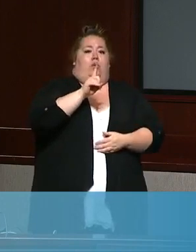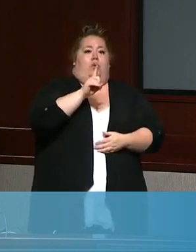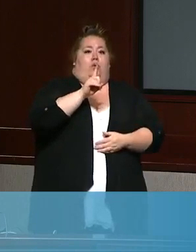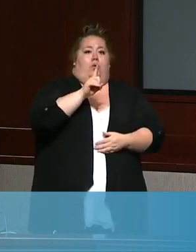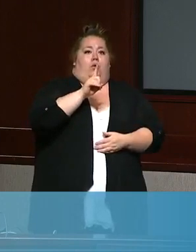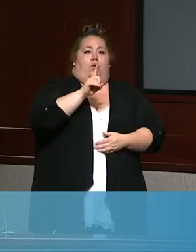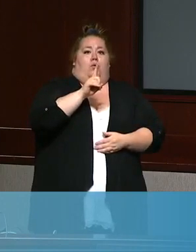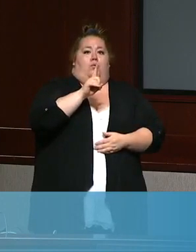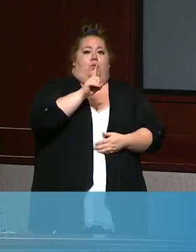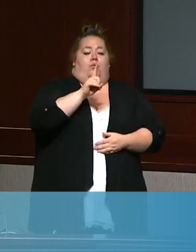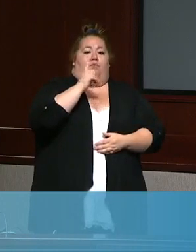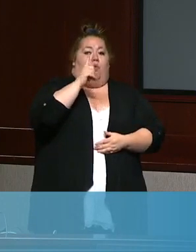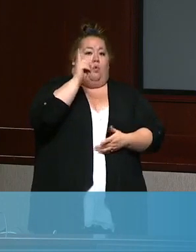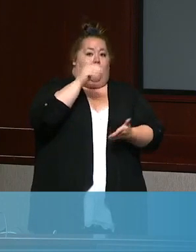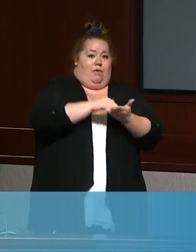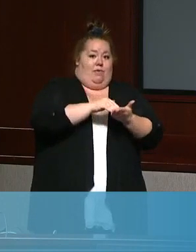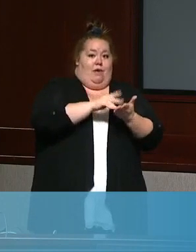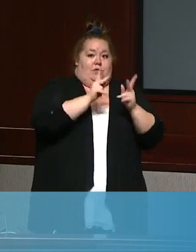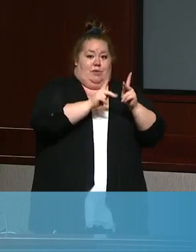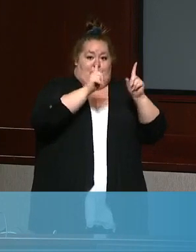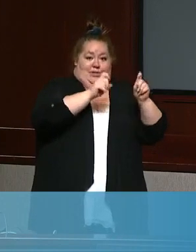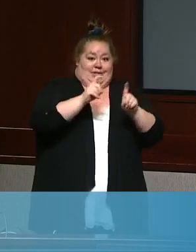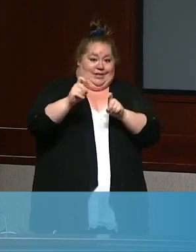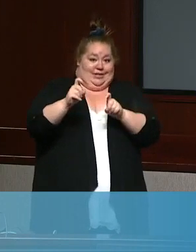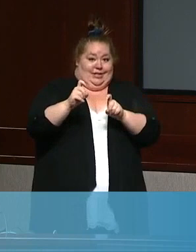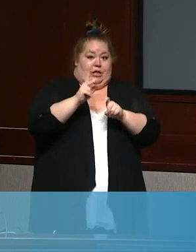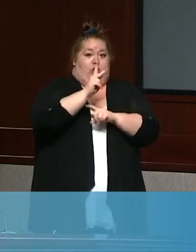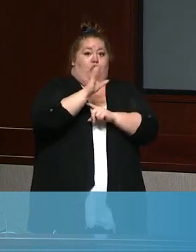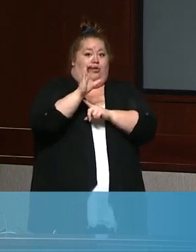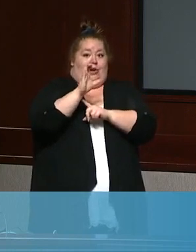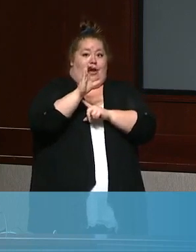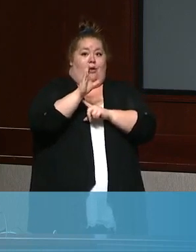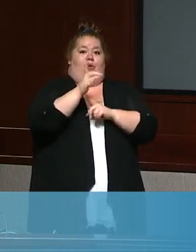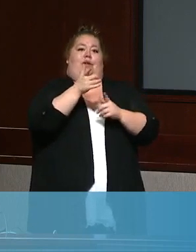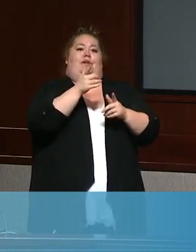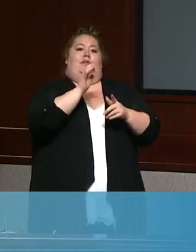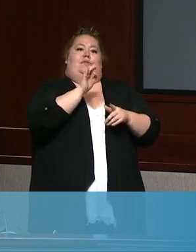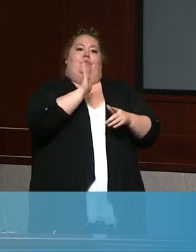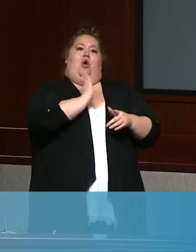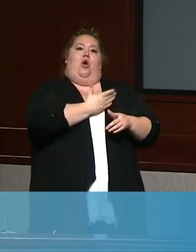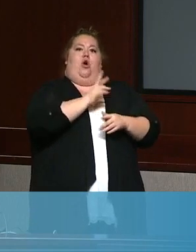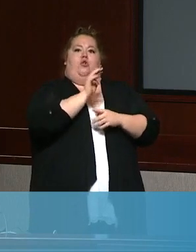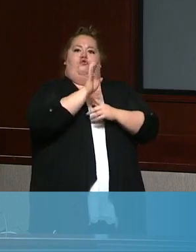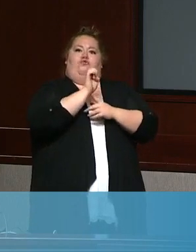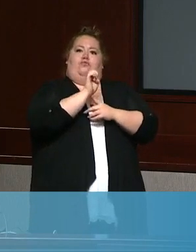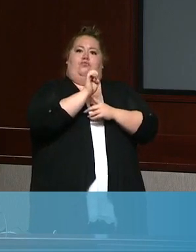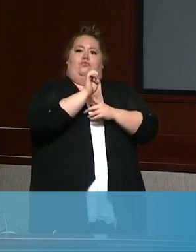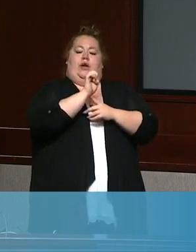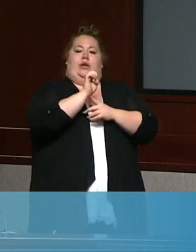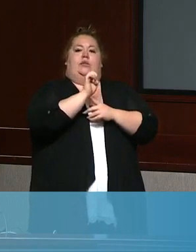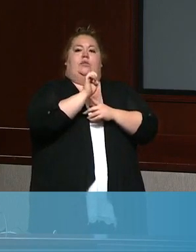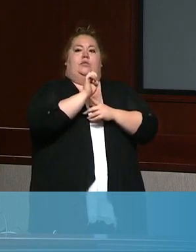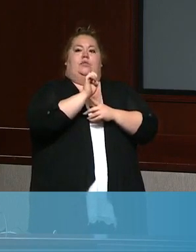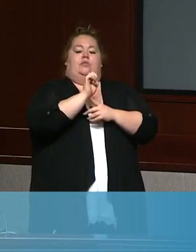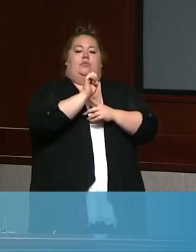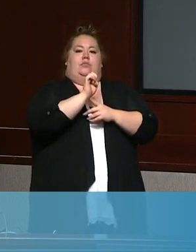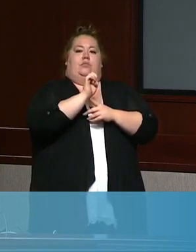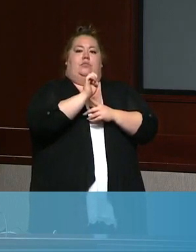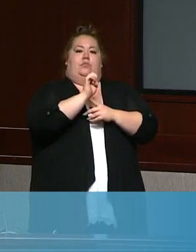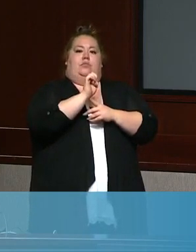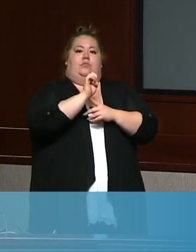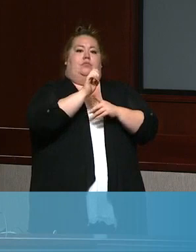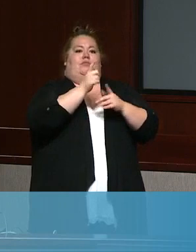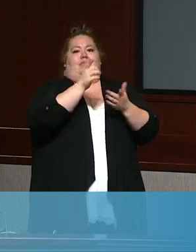per 100,000. Because we are testing at a rate that the state believes